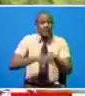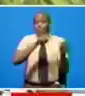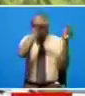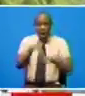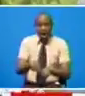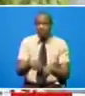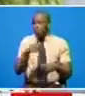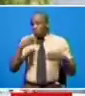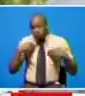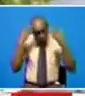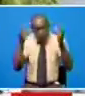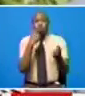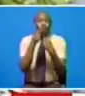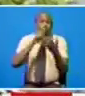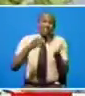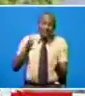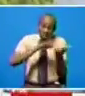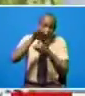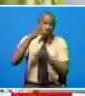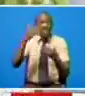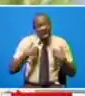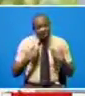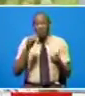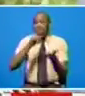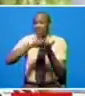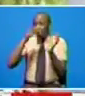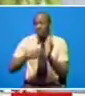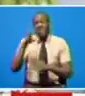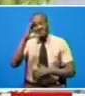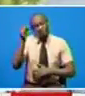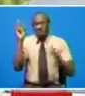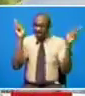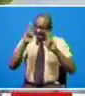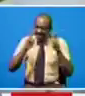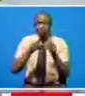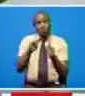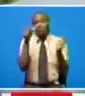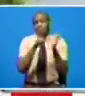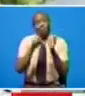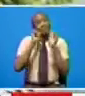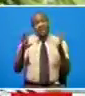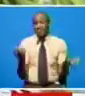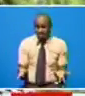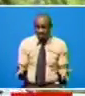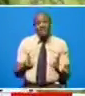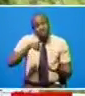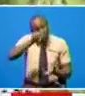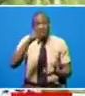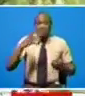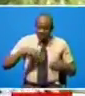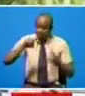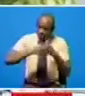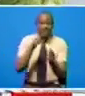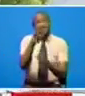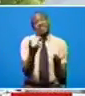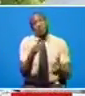you don't have an agenda, you are mixed up, then it means the COG is not ready to get a solution to this. And they are the people who started it.